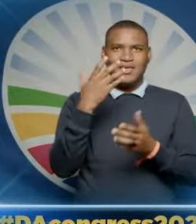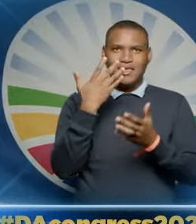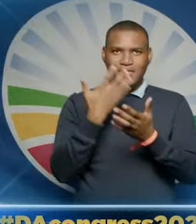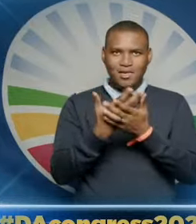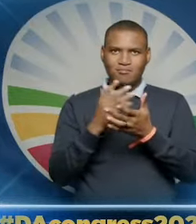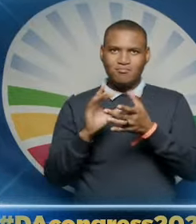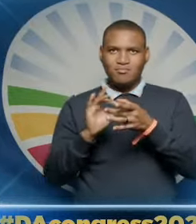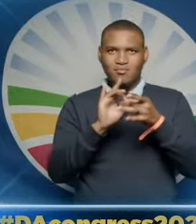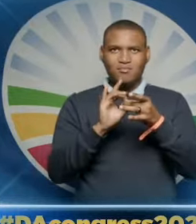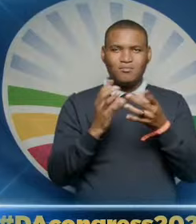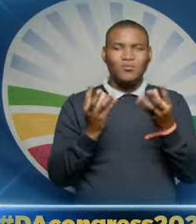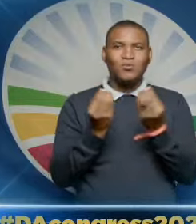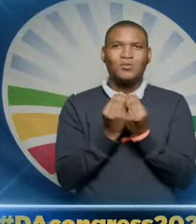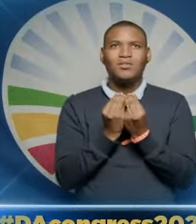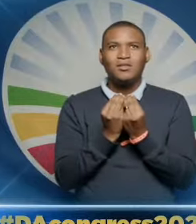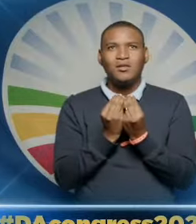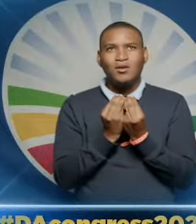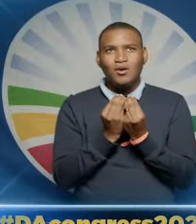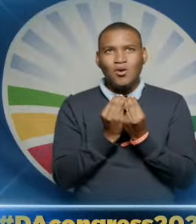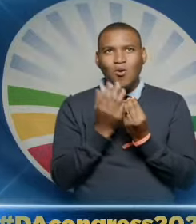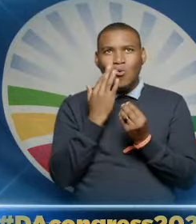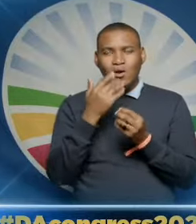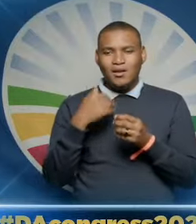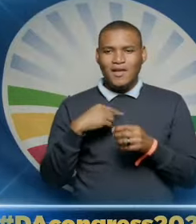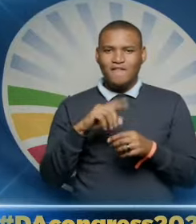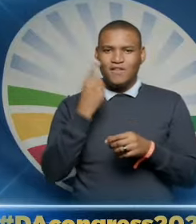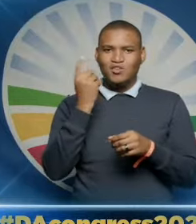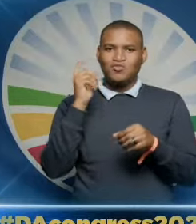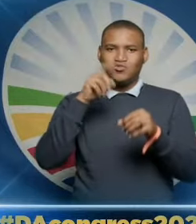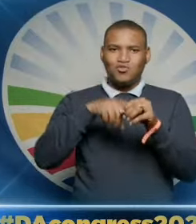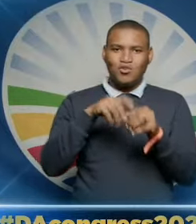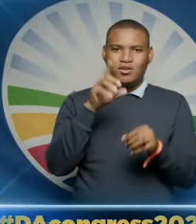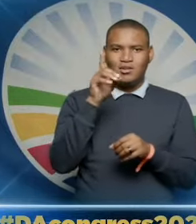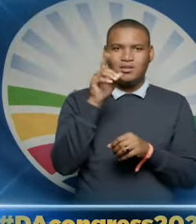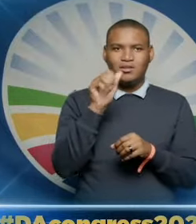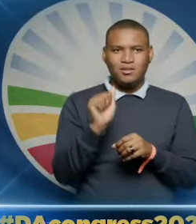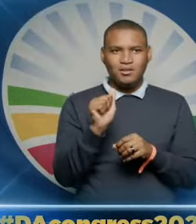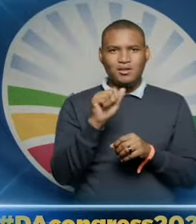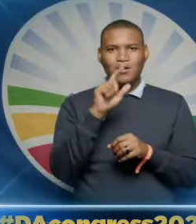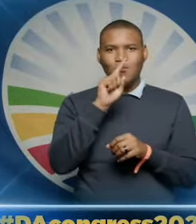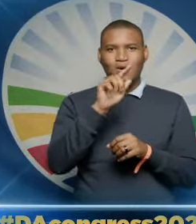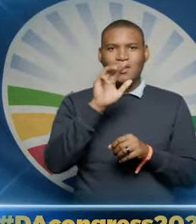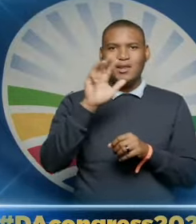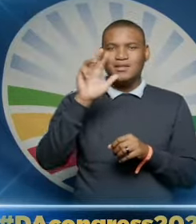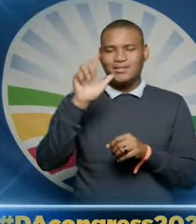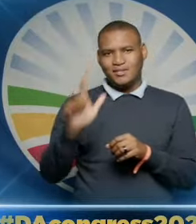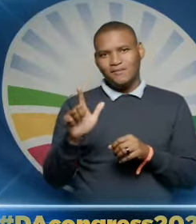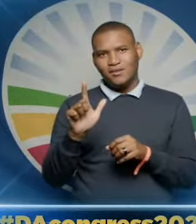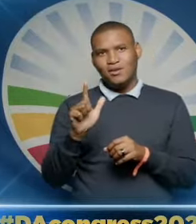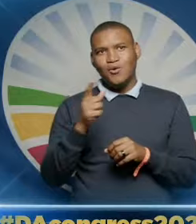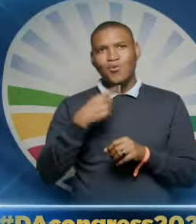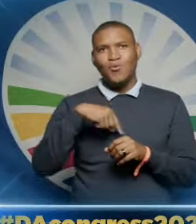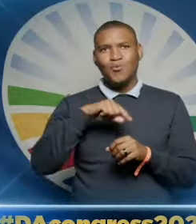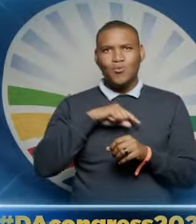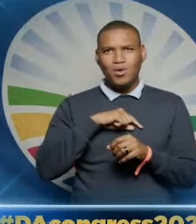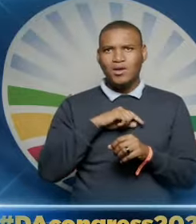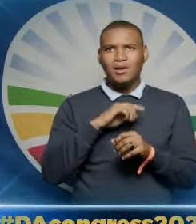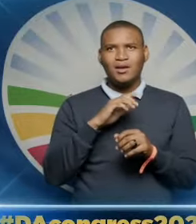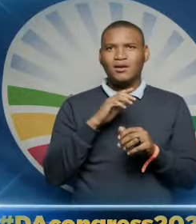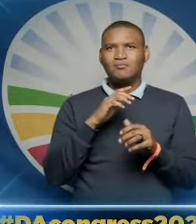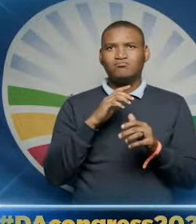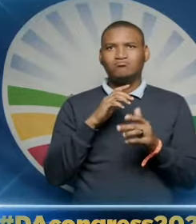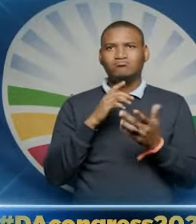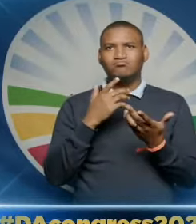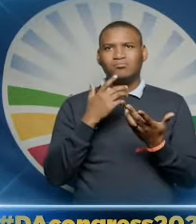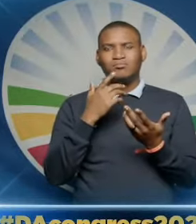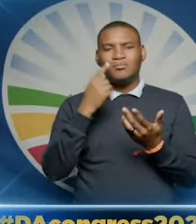with. When I first joined the Democratic Party in 1997, we were under no illusions